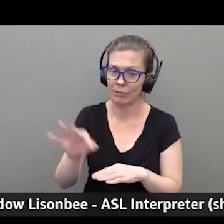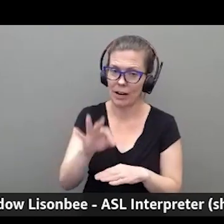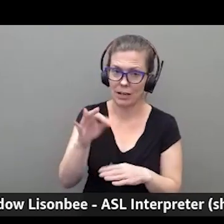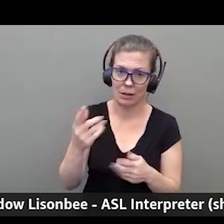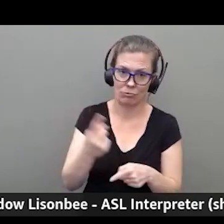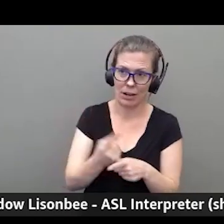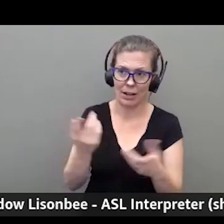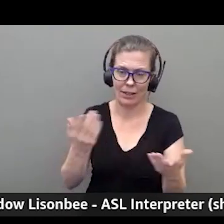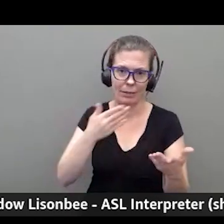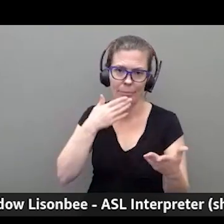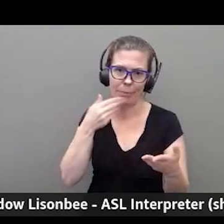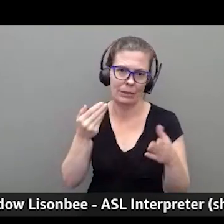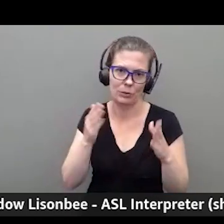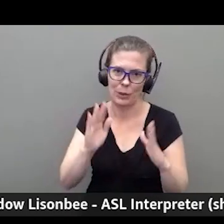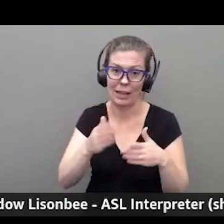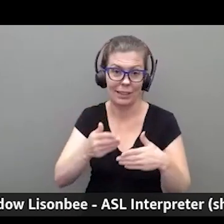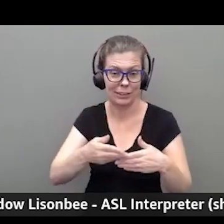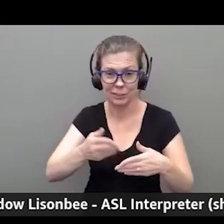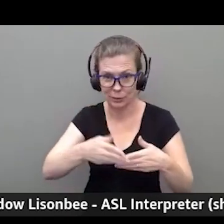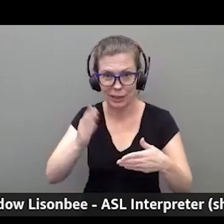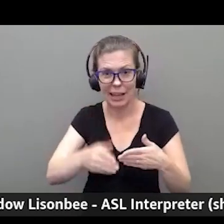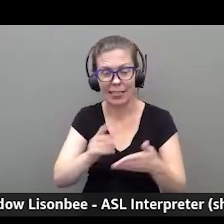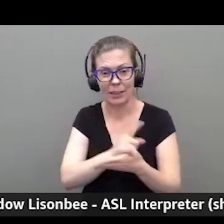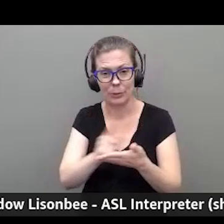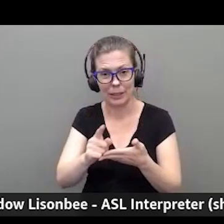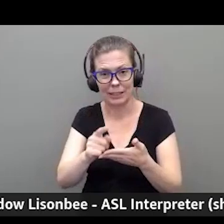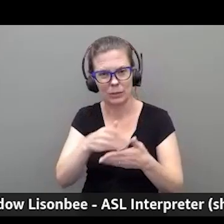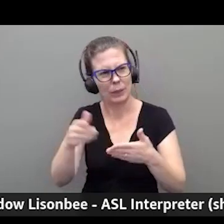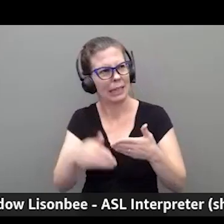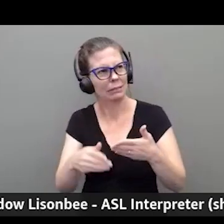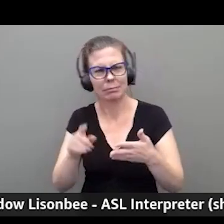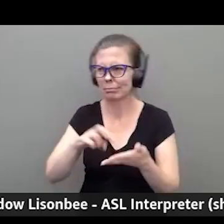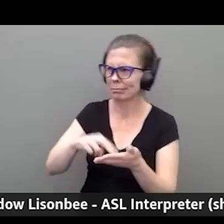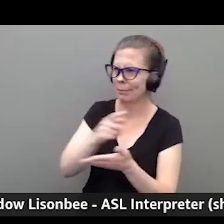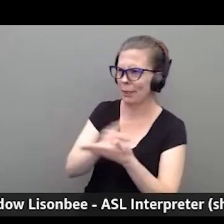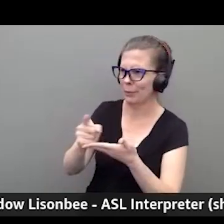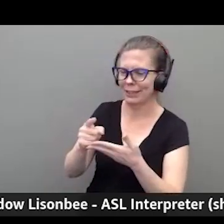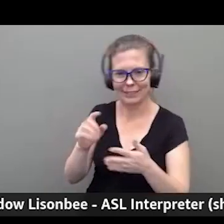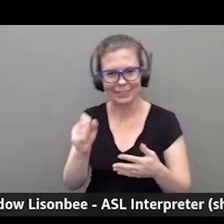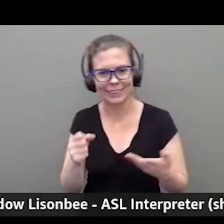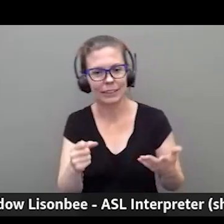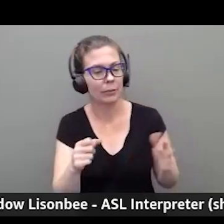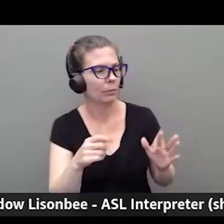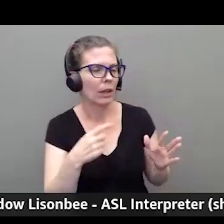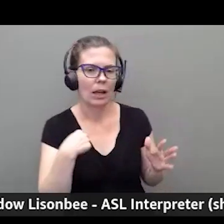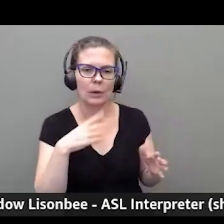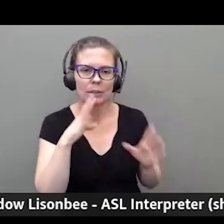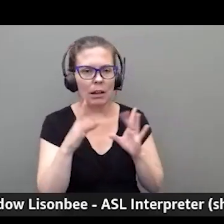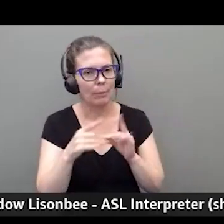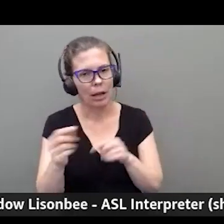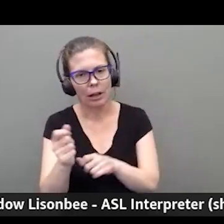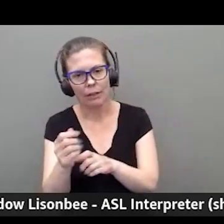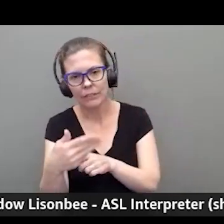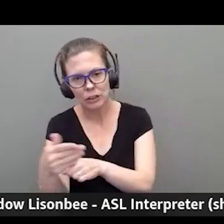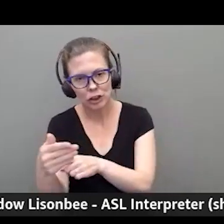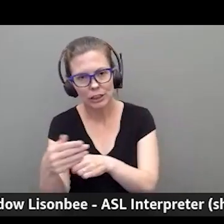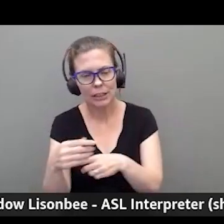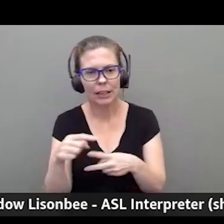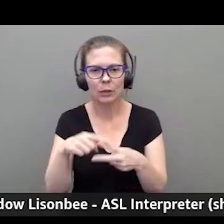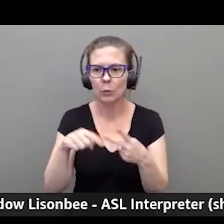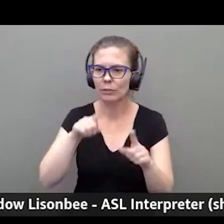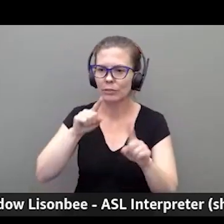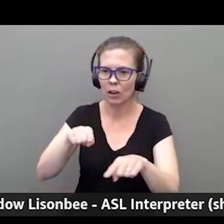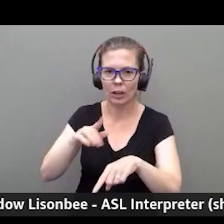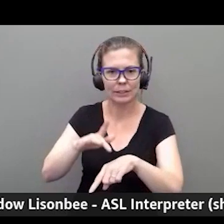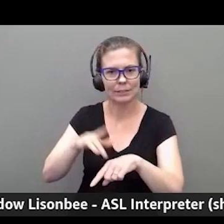greater way to end the weekend or end the week, excuse me. Jokes. We like talked about fishing. We've been in a frat house today.